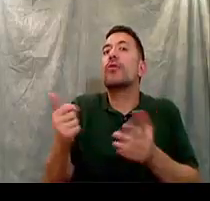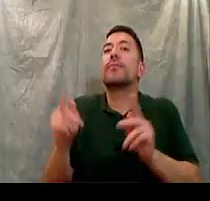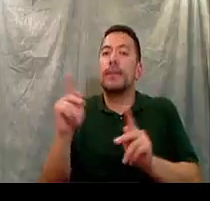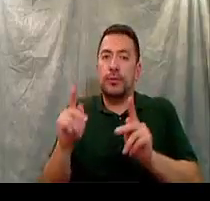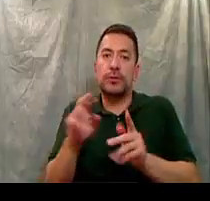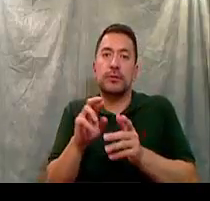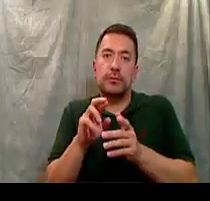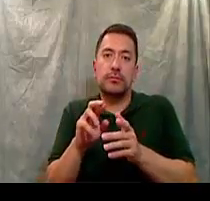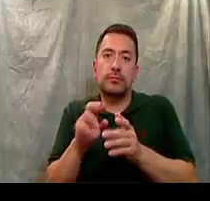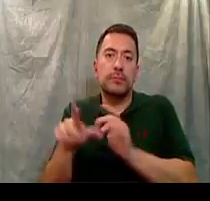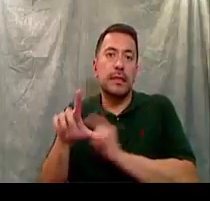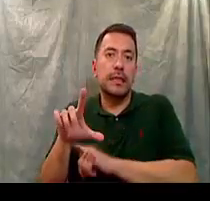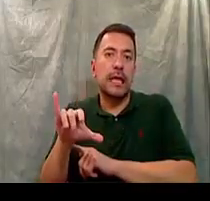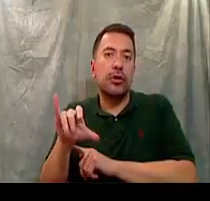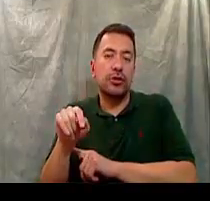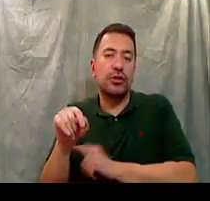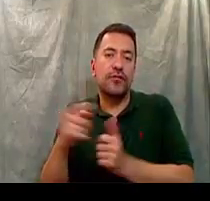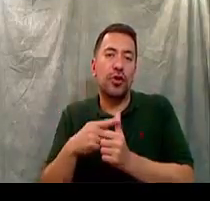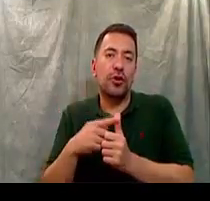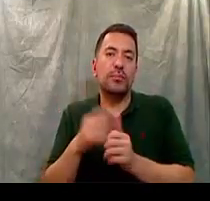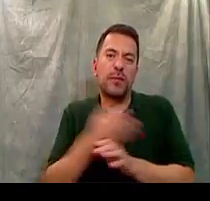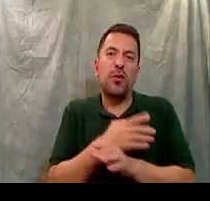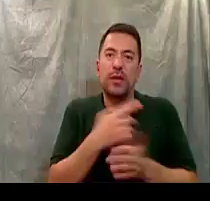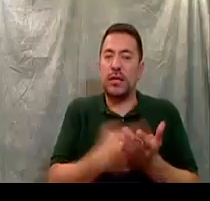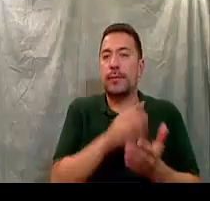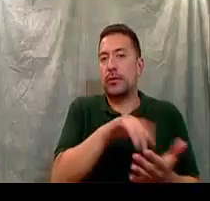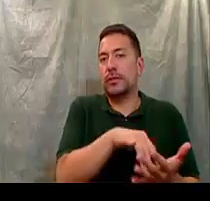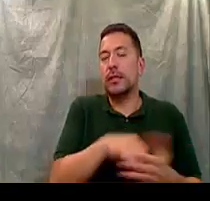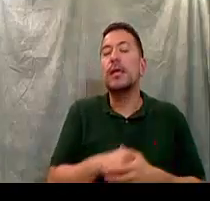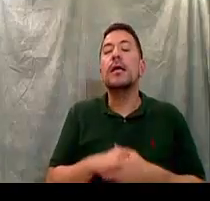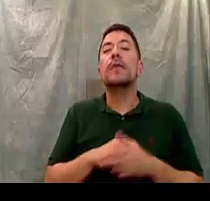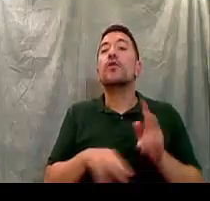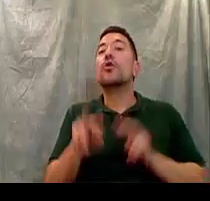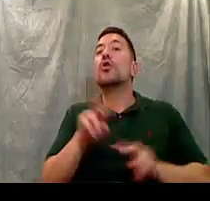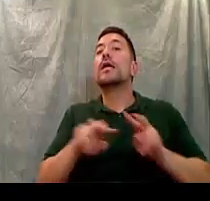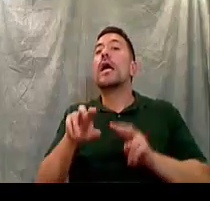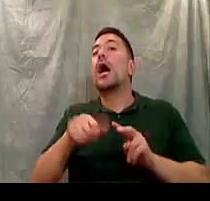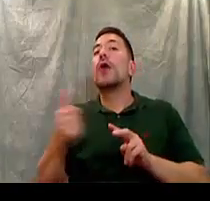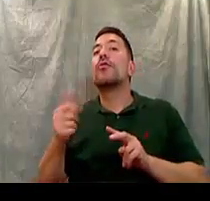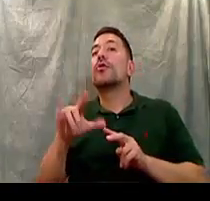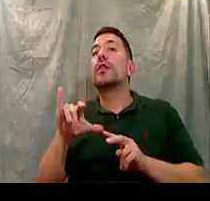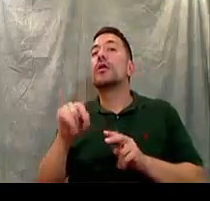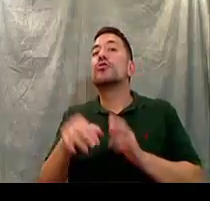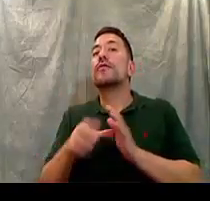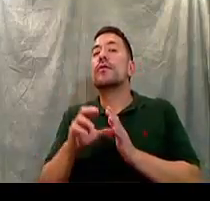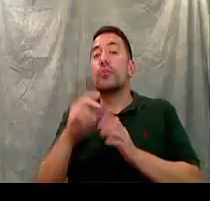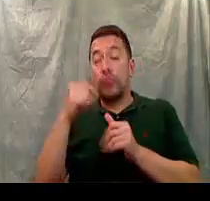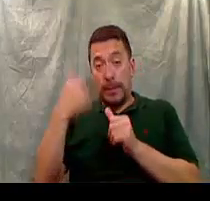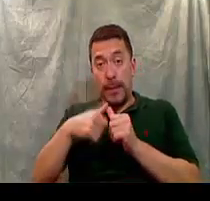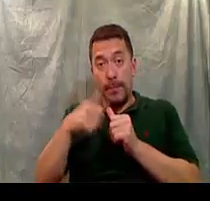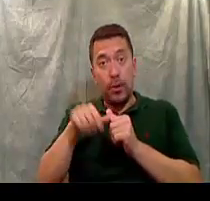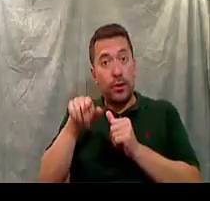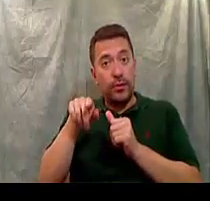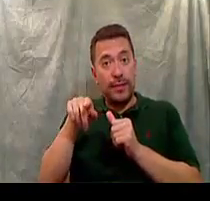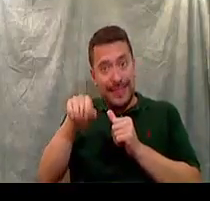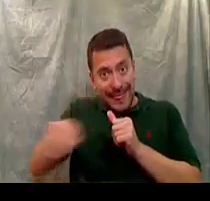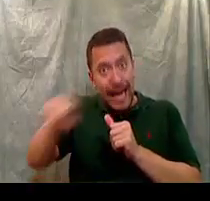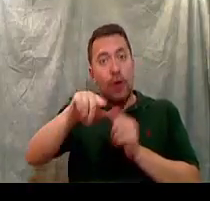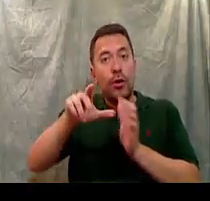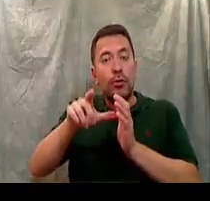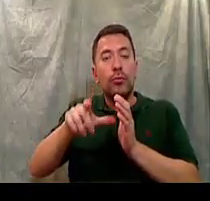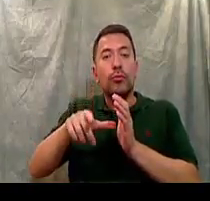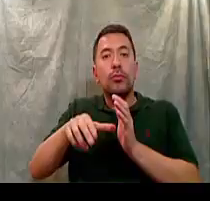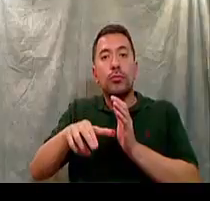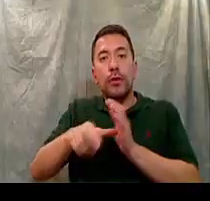own. If you do look at literature review examples, just be mindful of the fact, remember, they are reviewing other people's literature, and so they